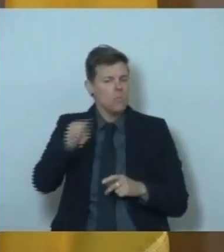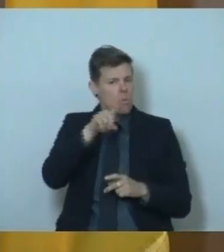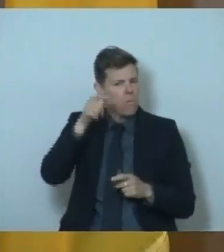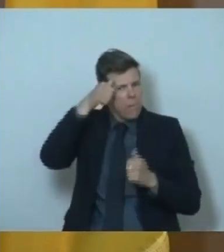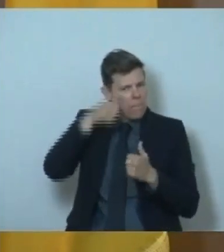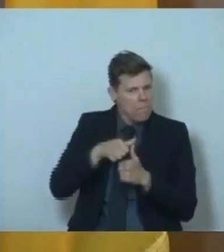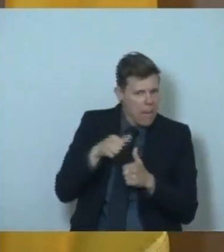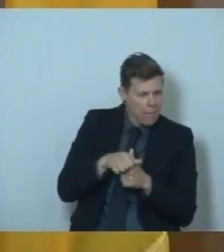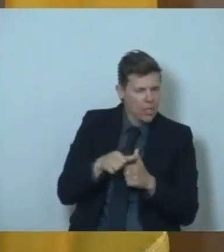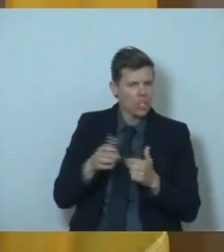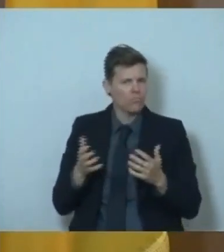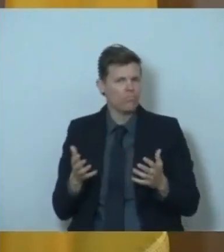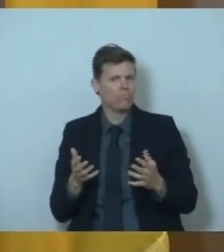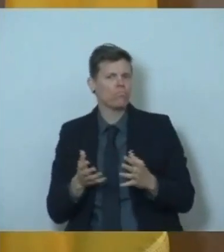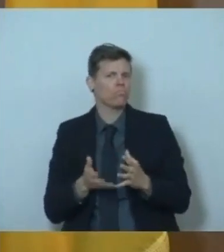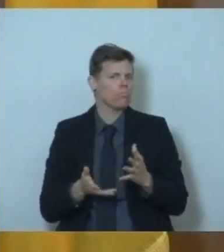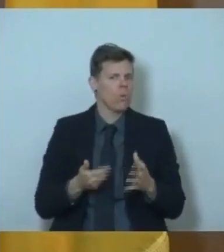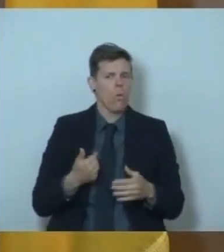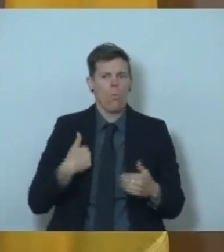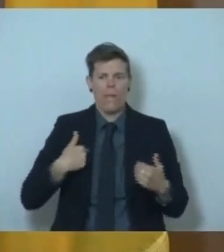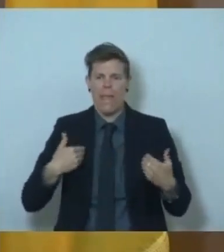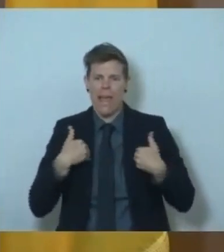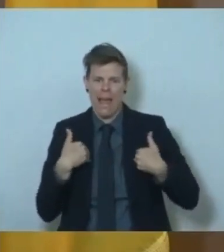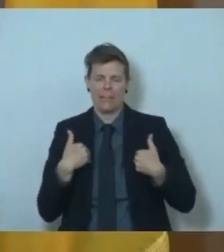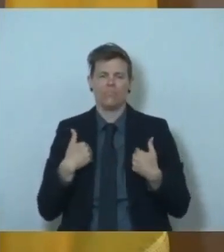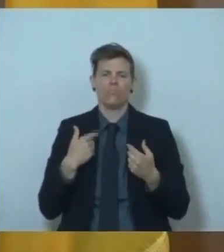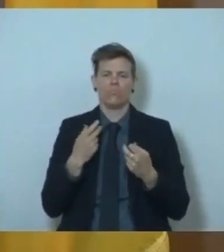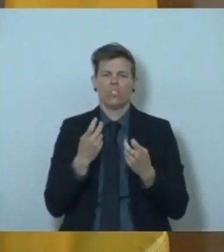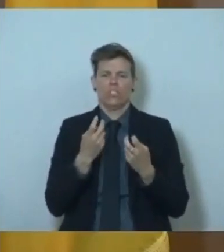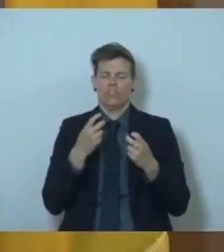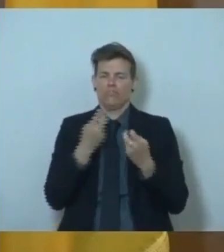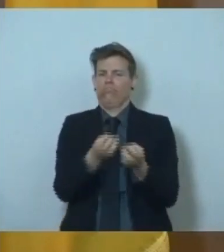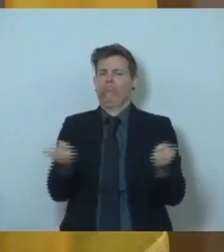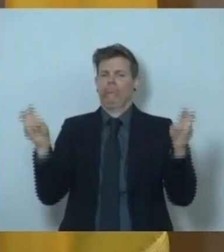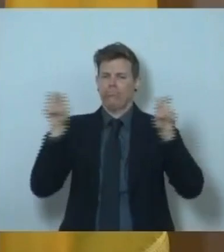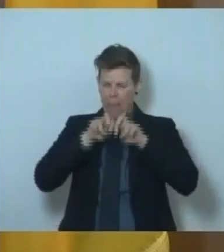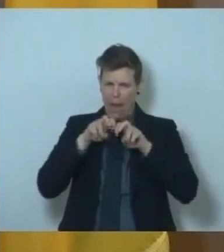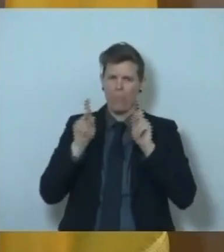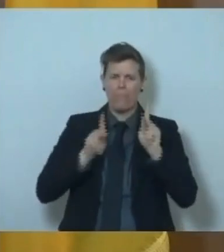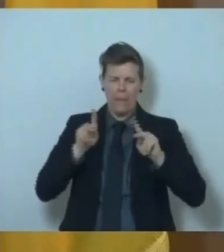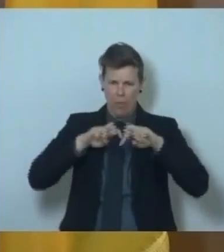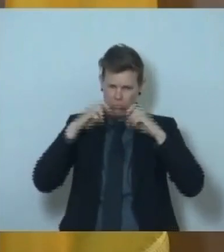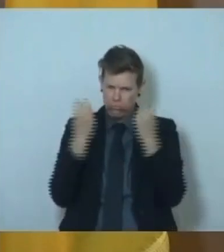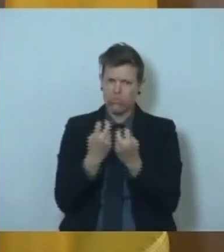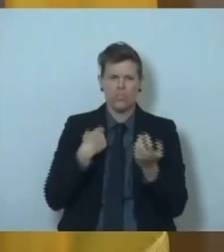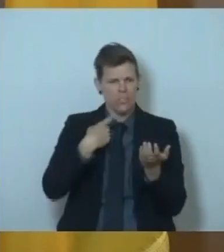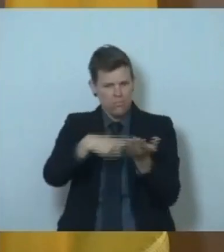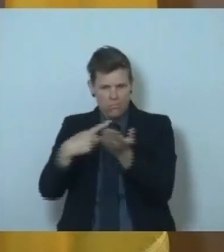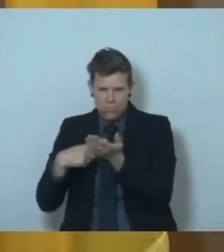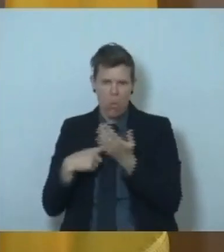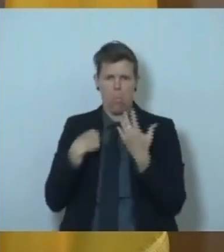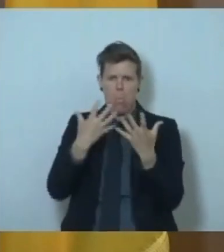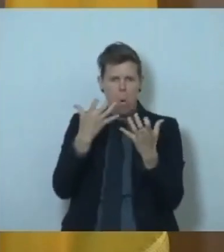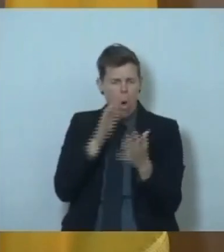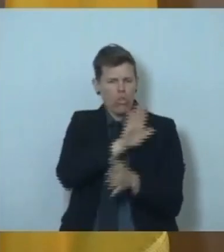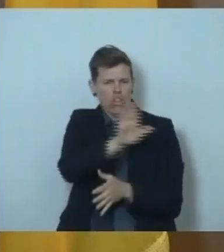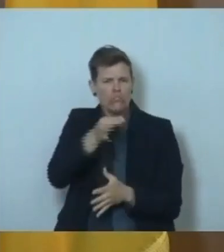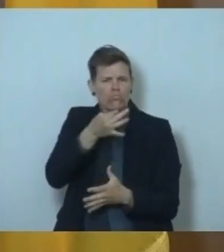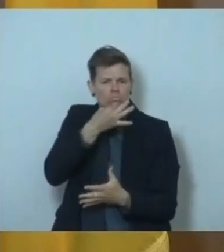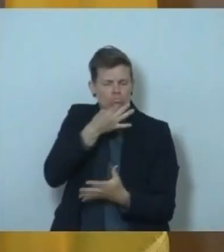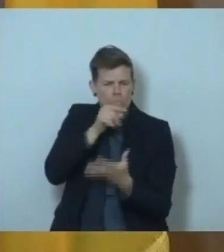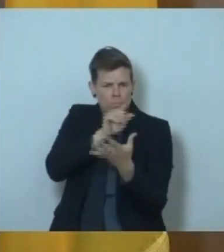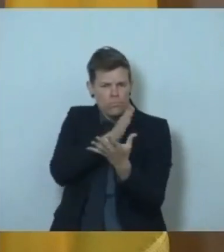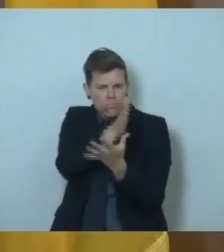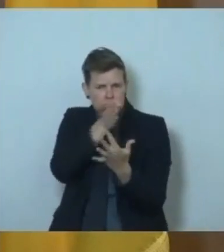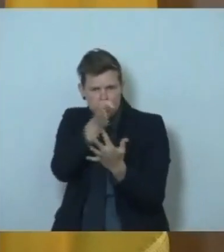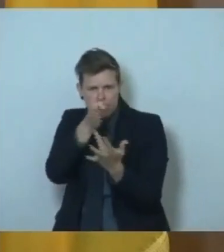preparedness, we call them a tabletop, where you get all of the experts and really refamiliarize yourself with what plans are in